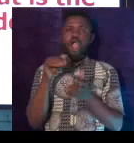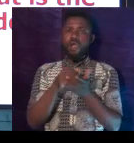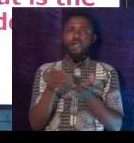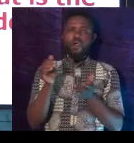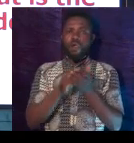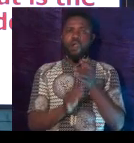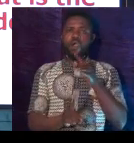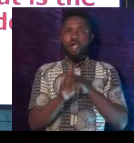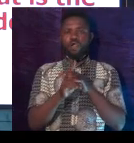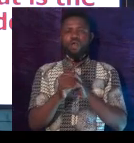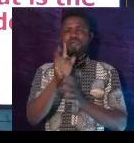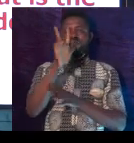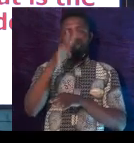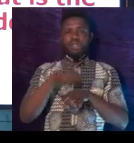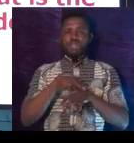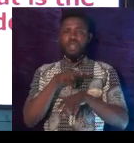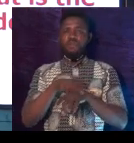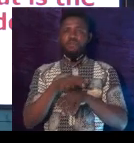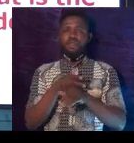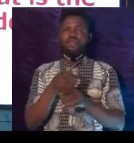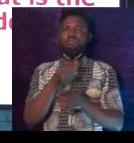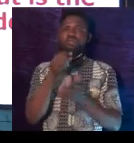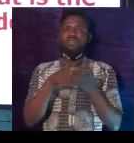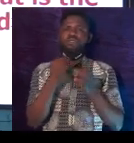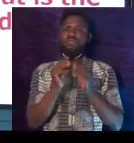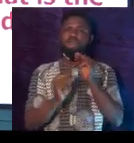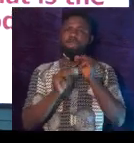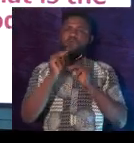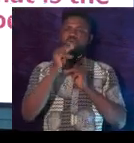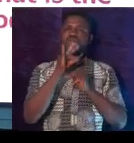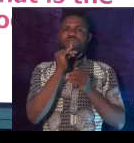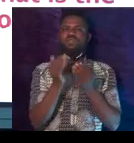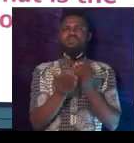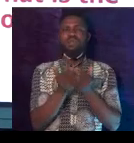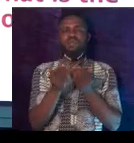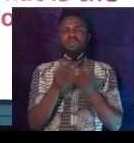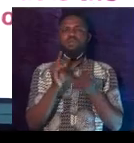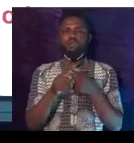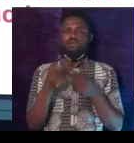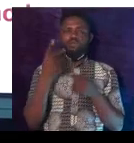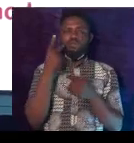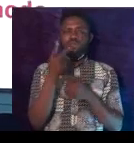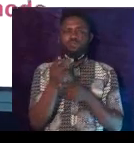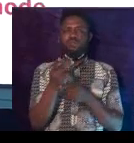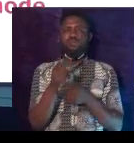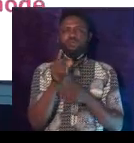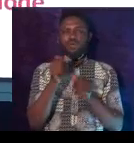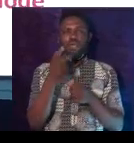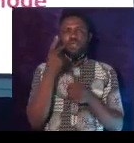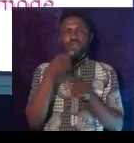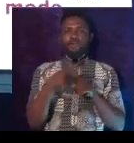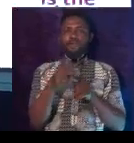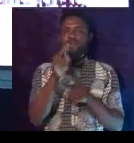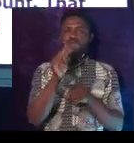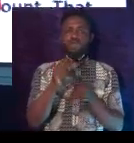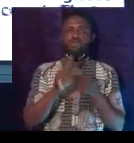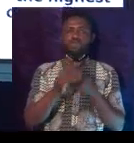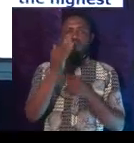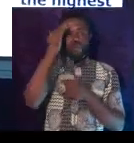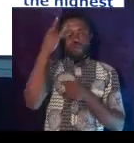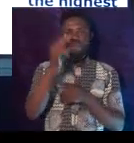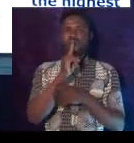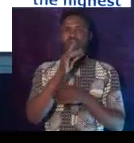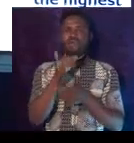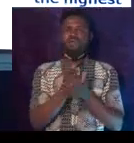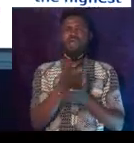is occurring 3 times. Okay, so this is the mode. It's quite easy to see, as you can see. But you need to